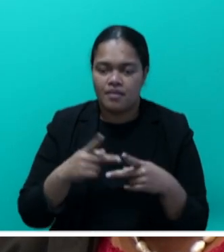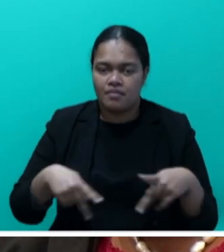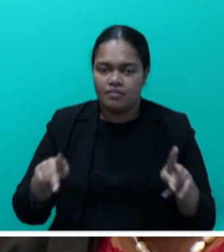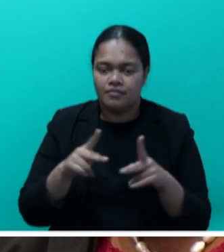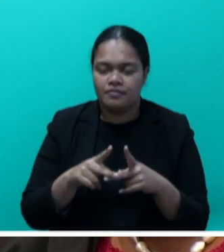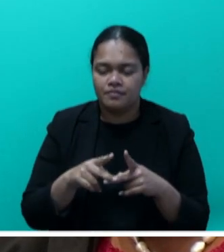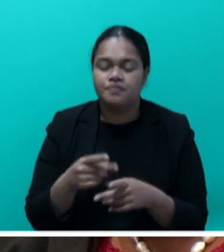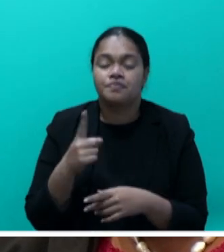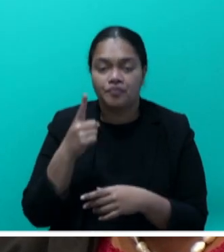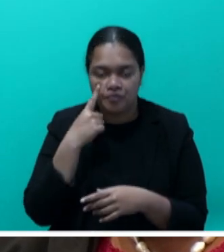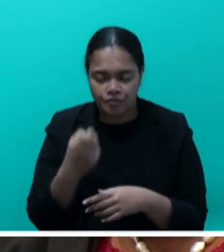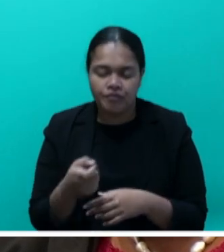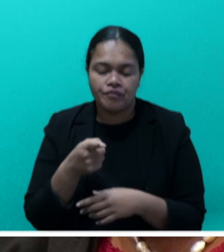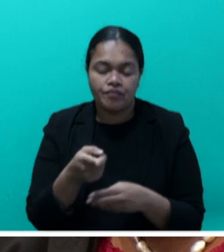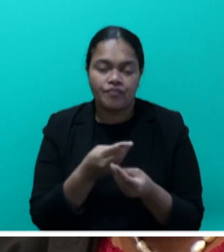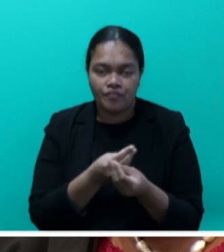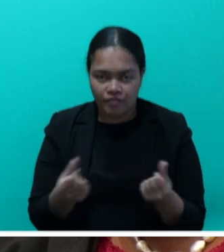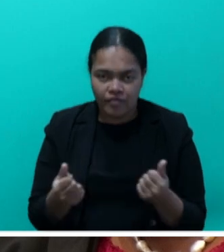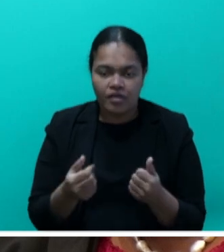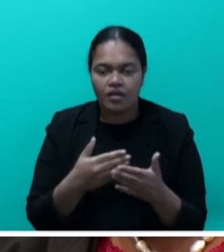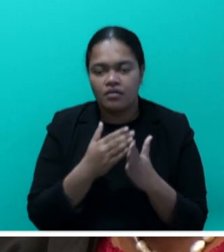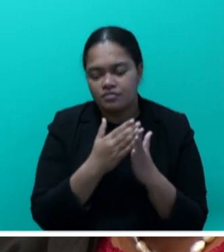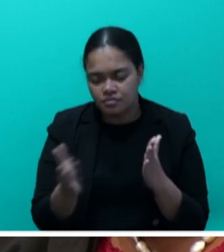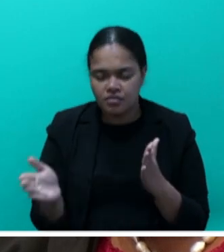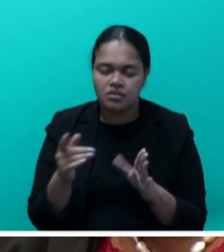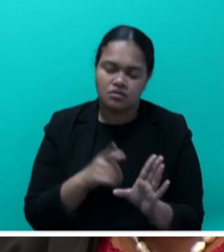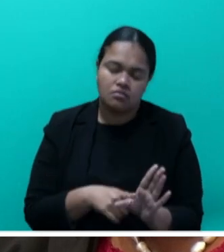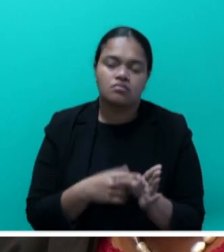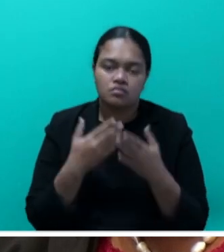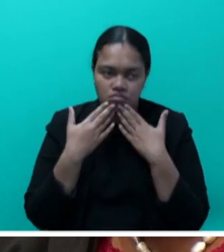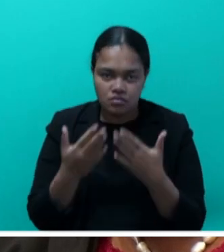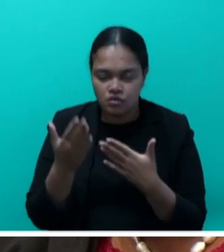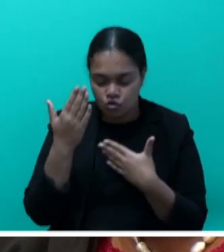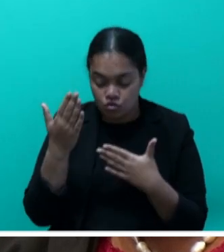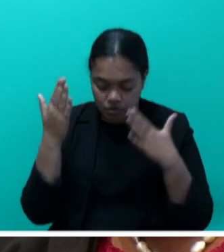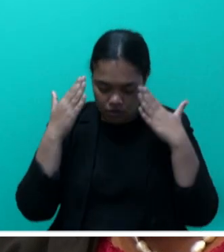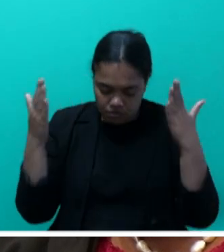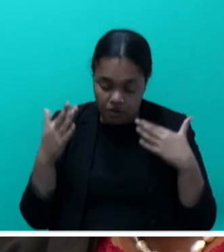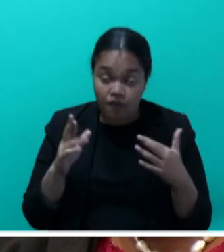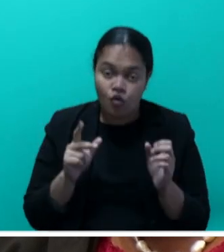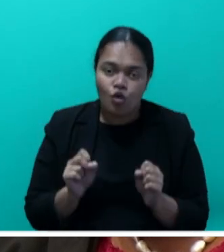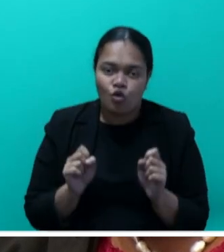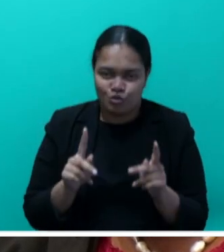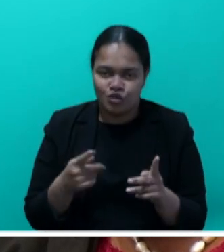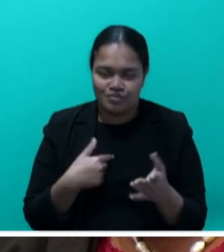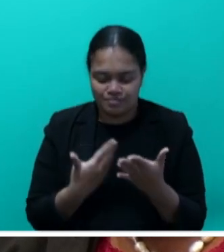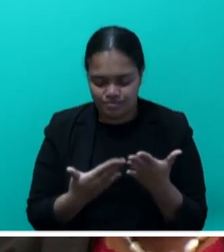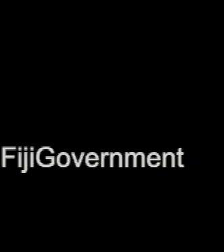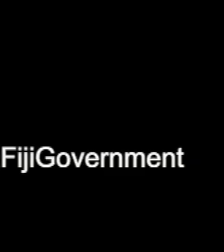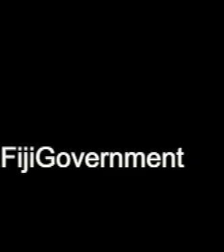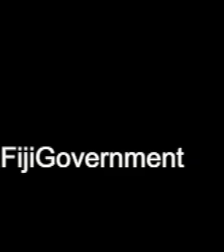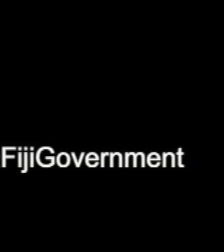this framework can be sought in the following year. I thank you, Honourable Speaker, for the opportunity to update the August House.